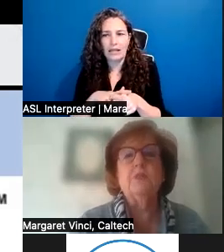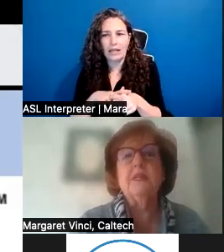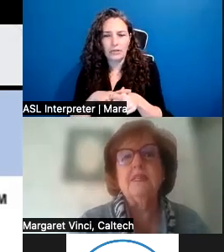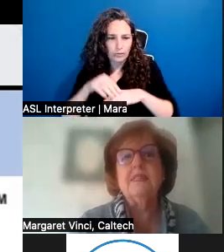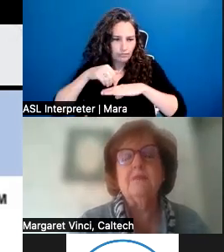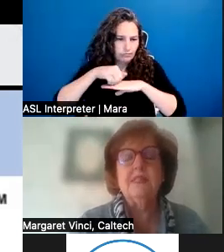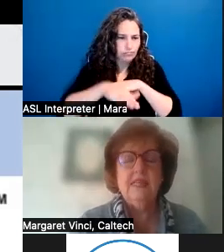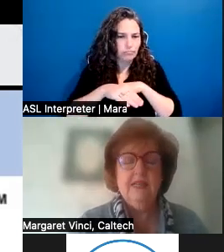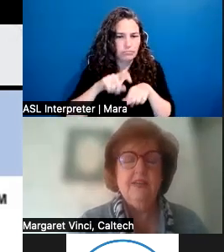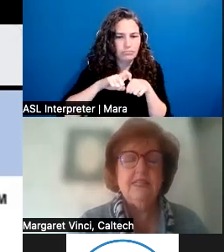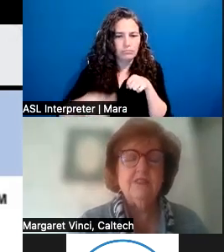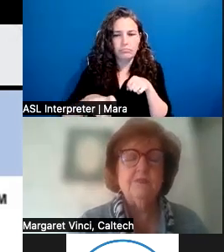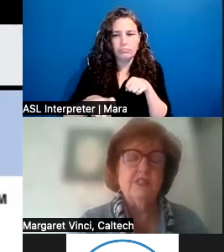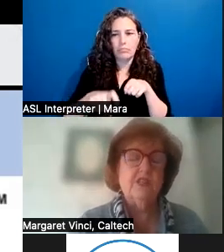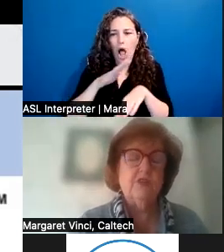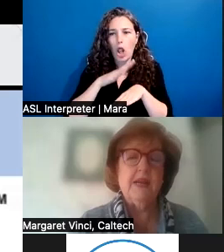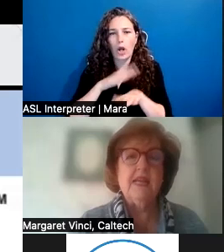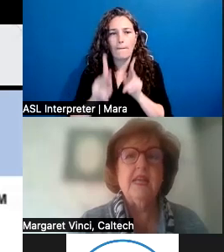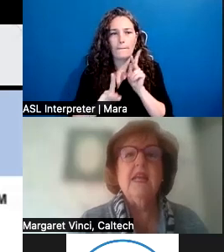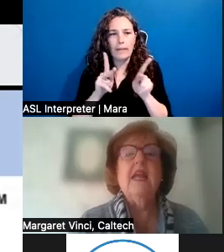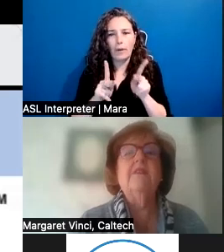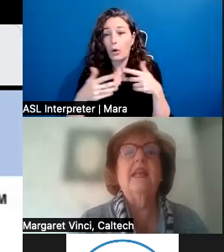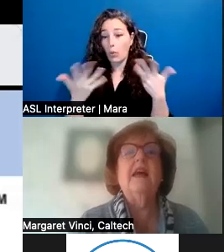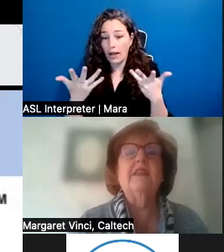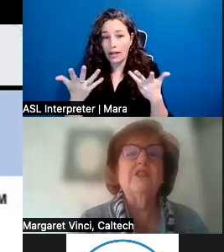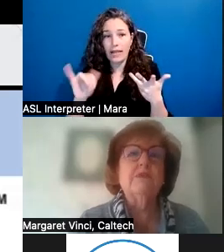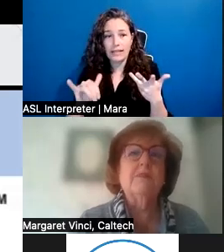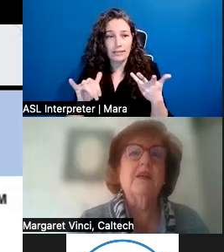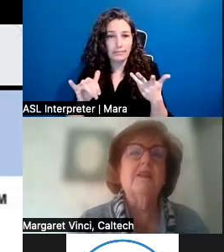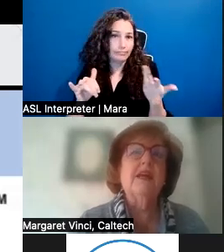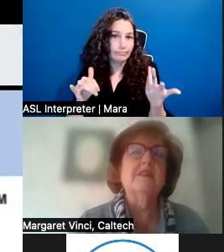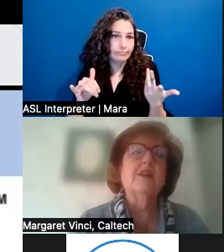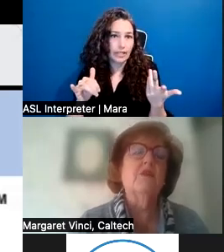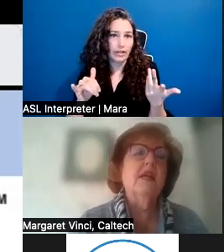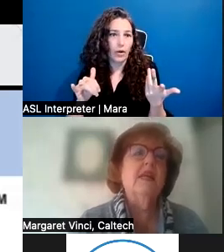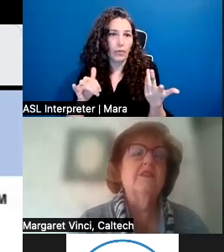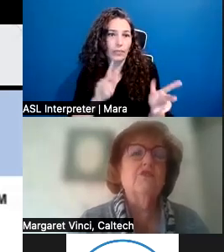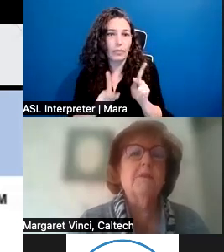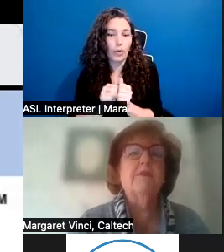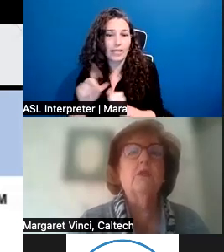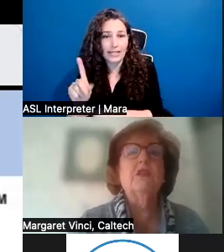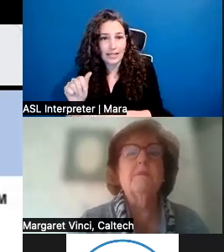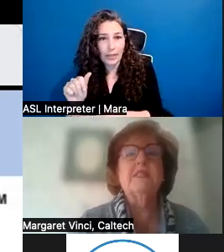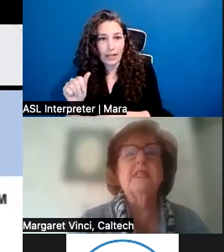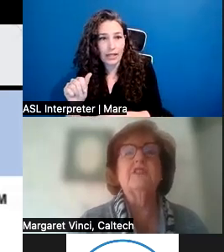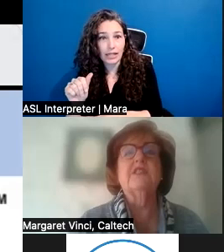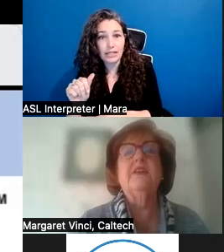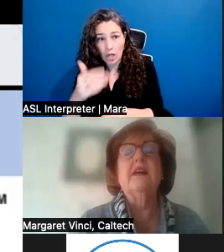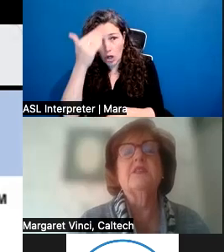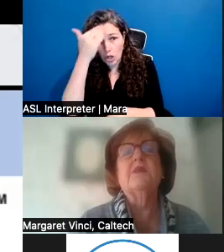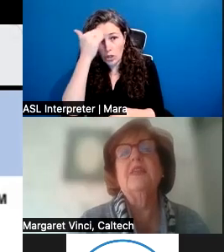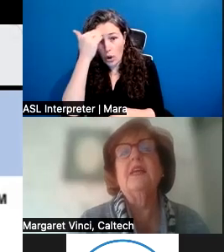people to what the event is, which is an earthquake, and then how they should respond to that. So it is drop, cover, hold on, protect